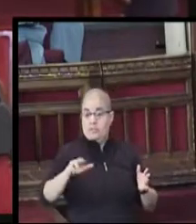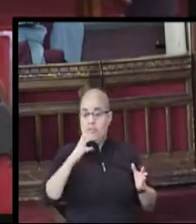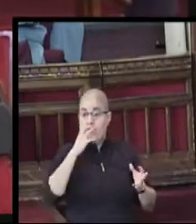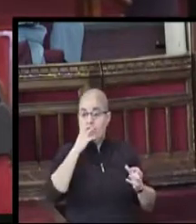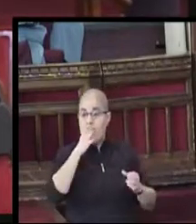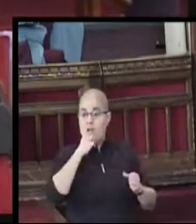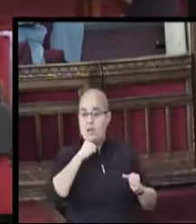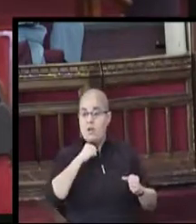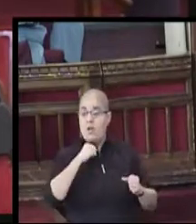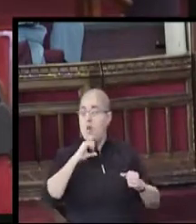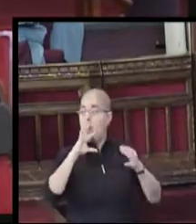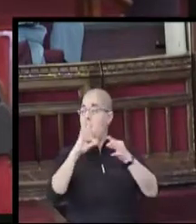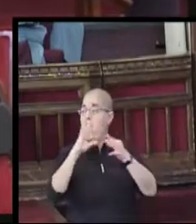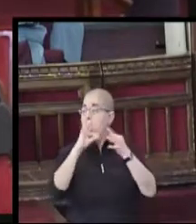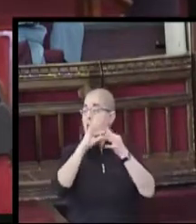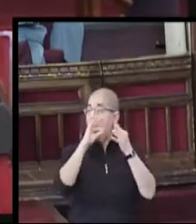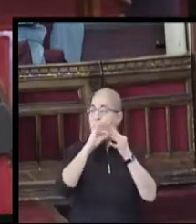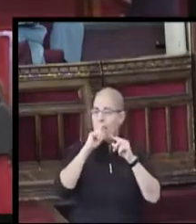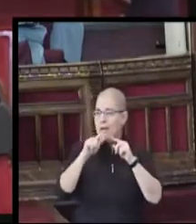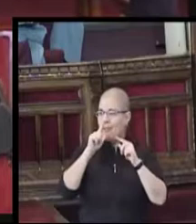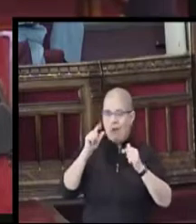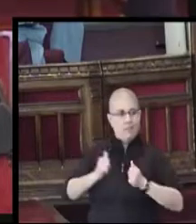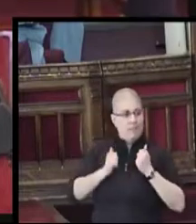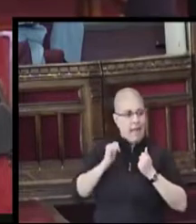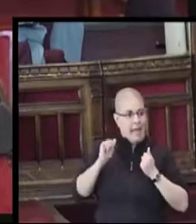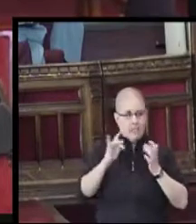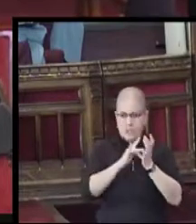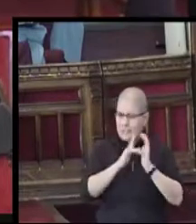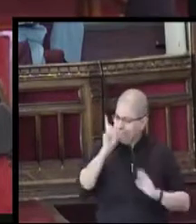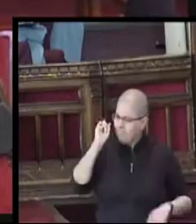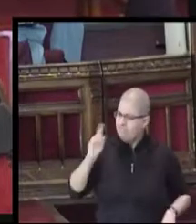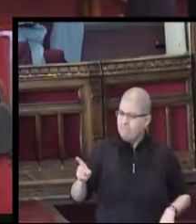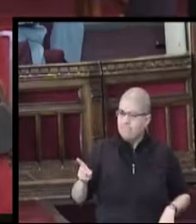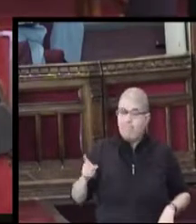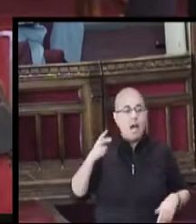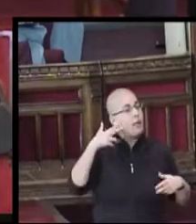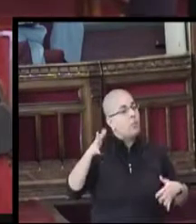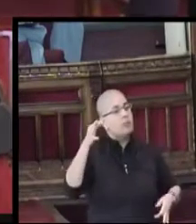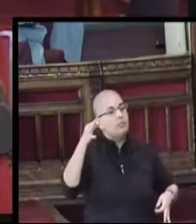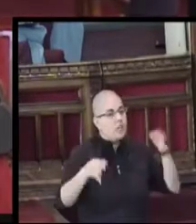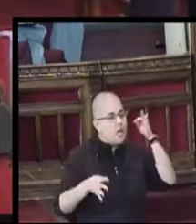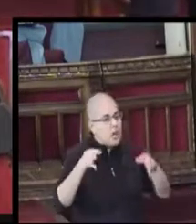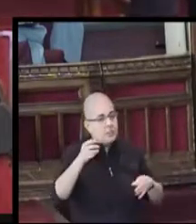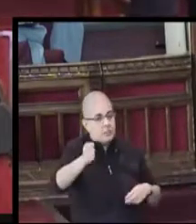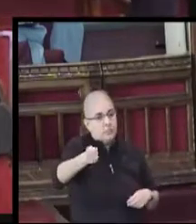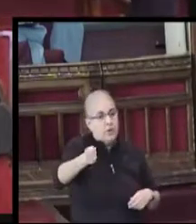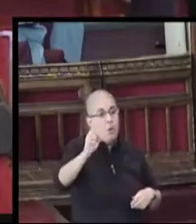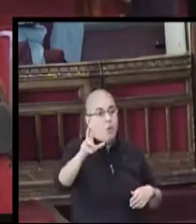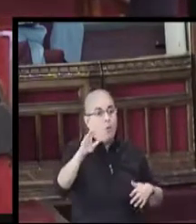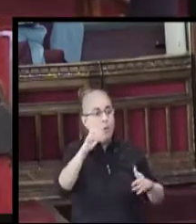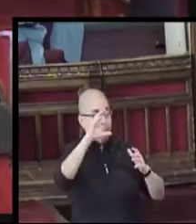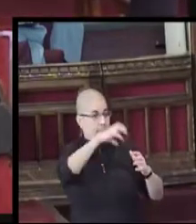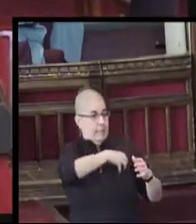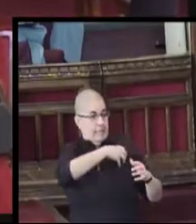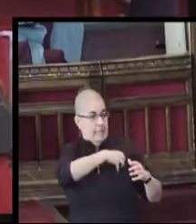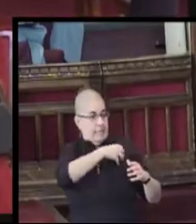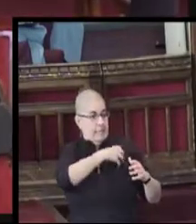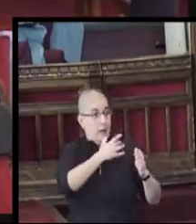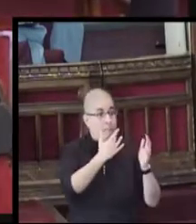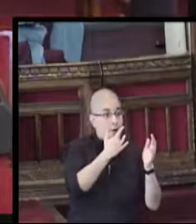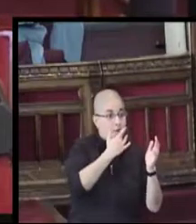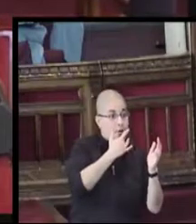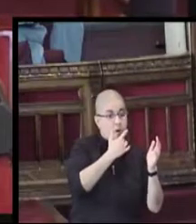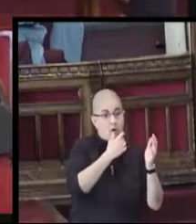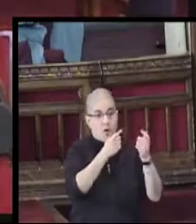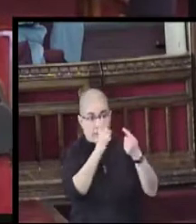everybody without living them. I don't want judges or police officers to be biased in favor of or